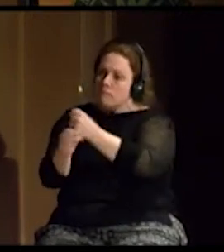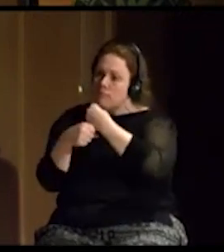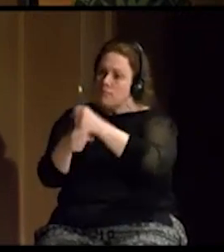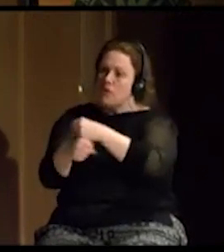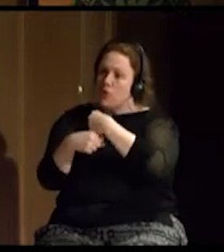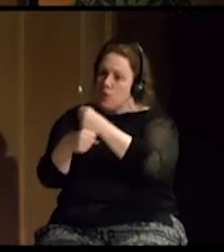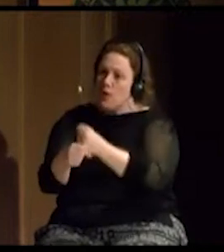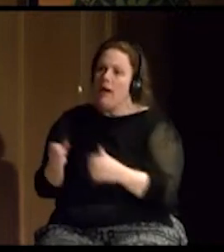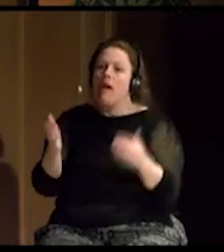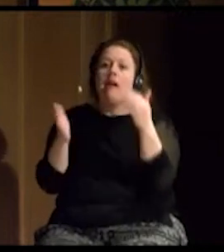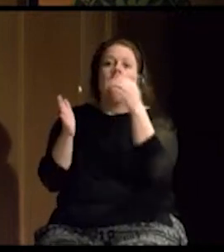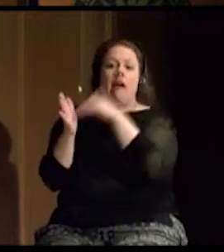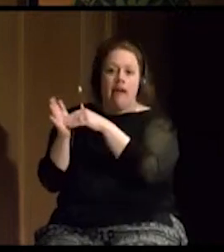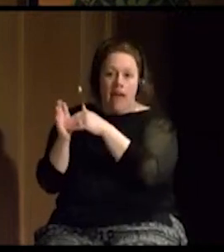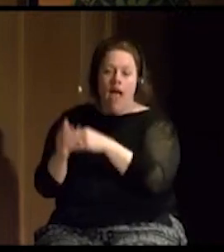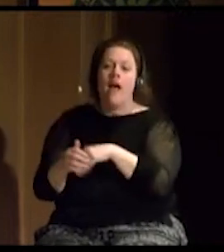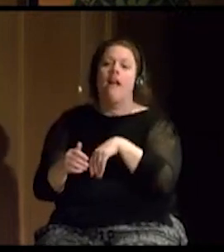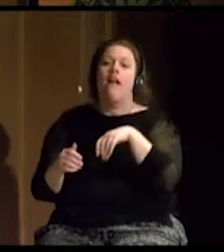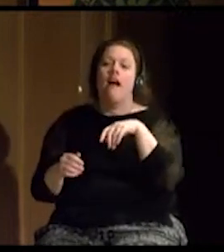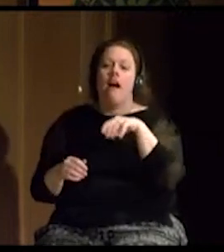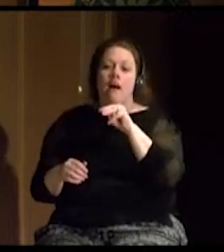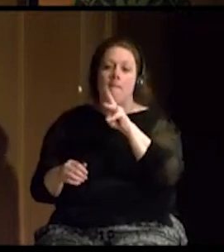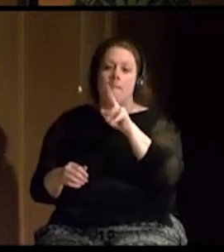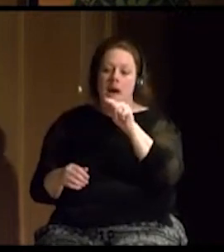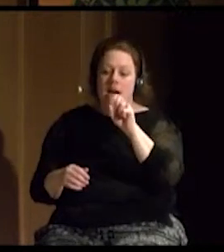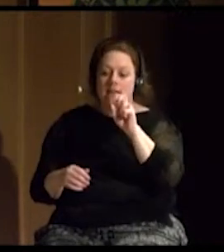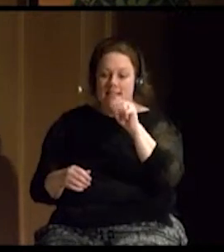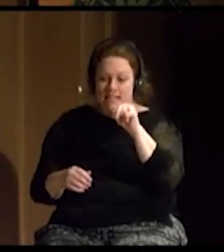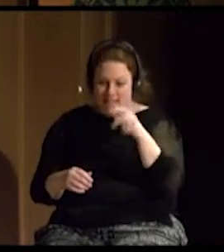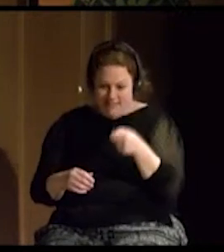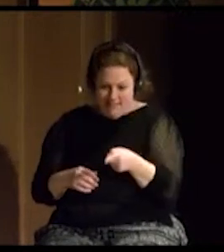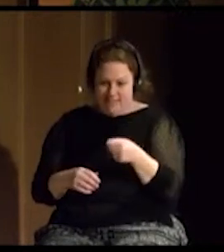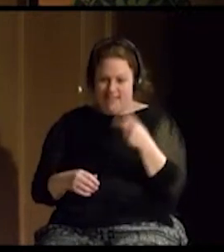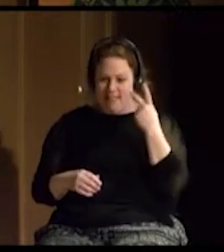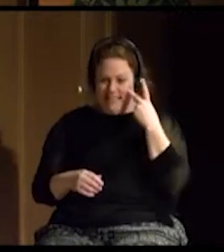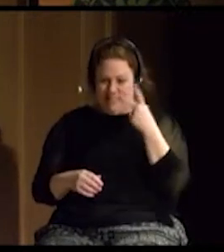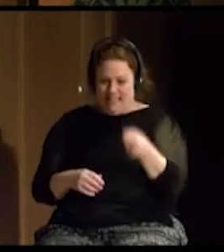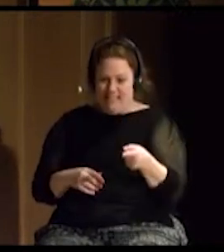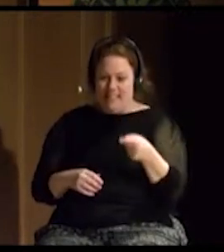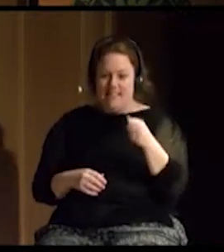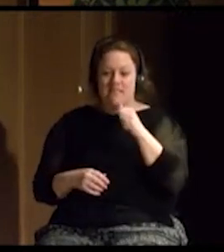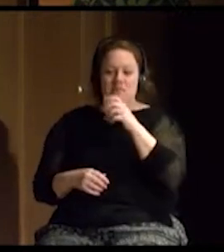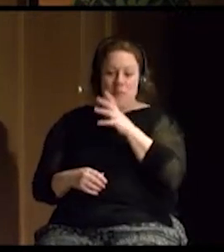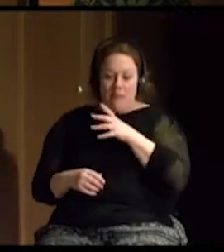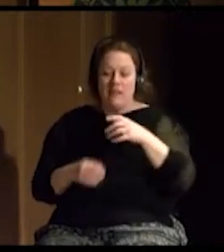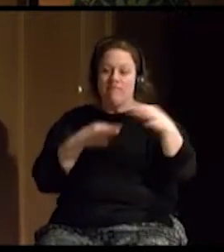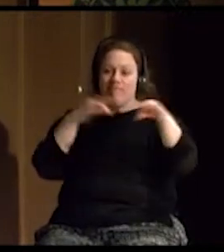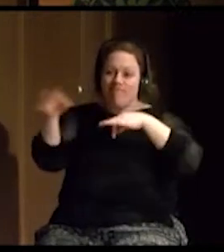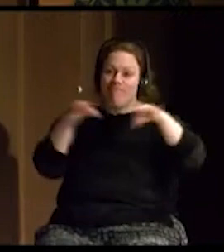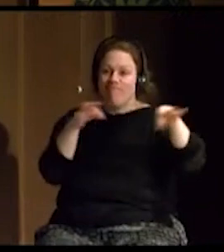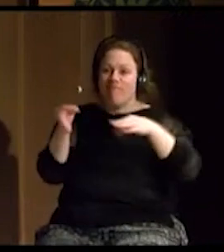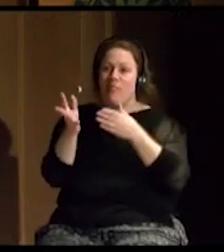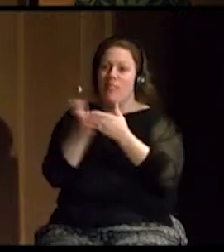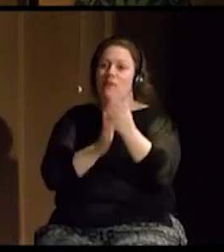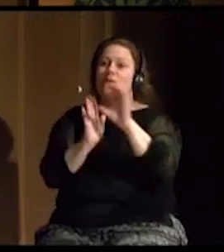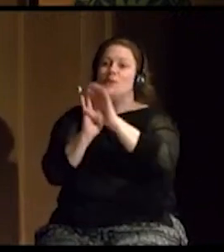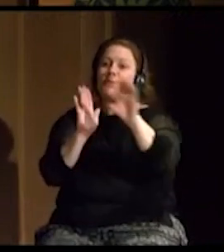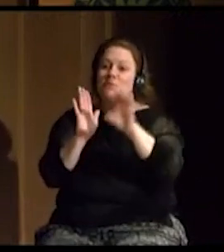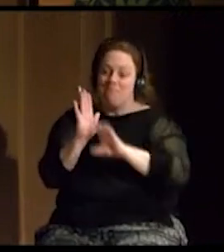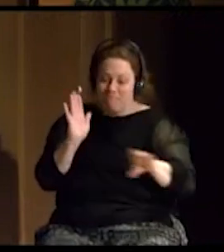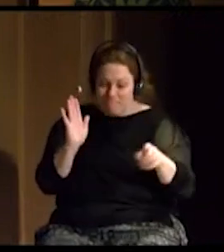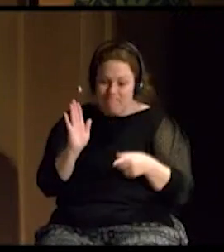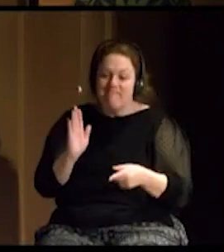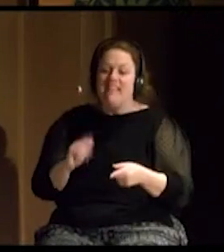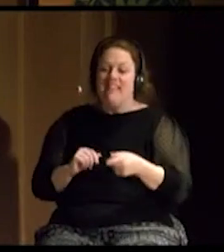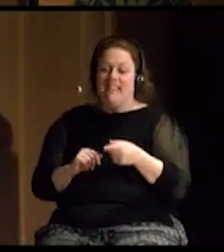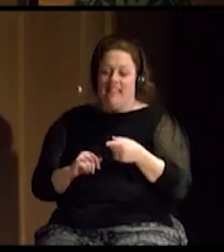of mutton. And here's Karen here on Zoom, on the screen, directing me and Missy Hawkins, who is the mammal curators here